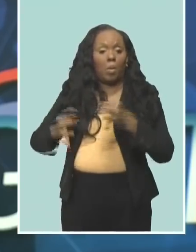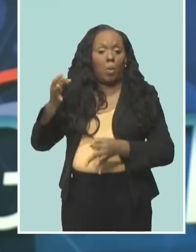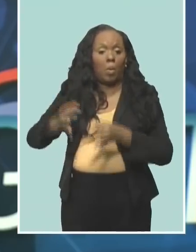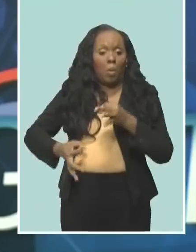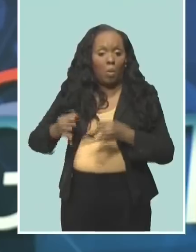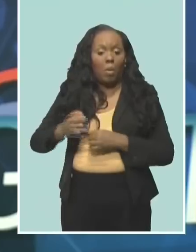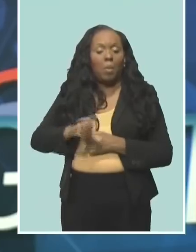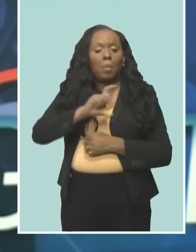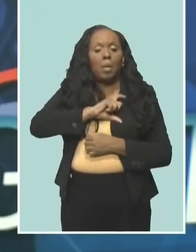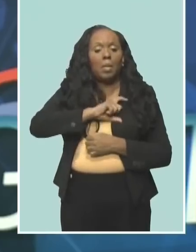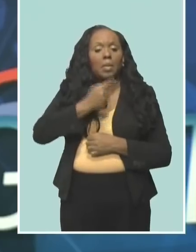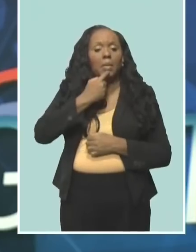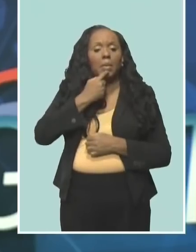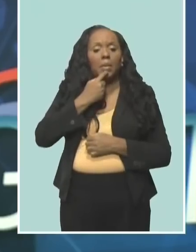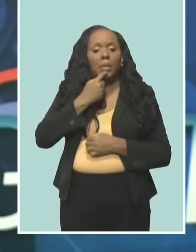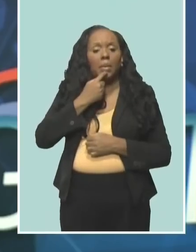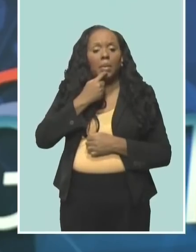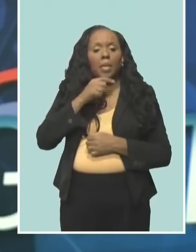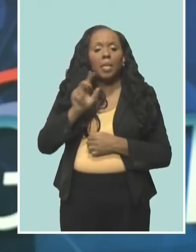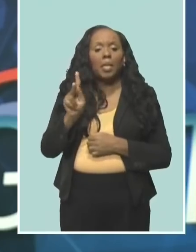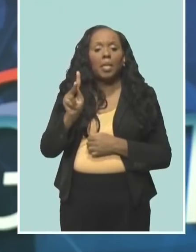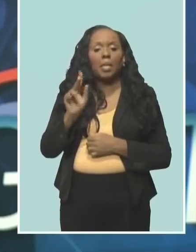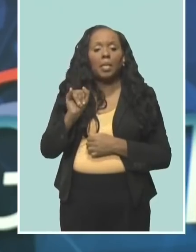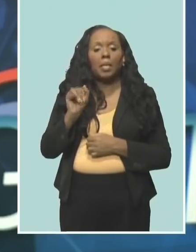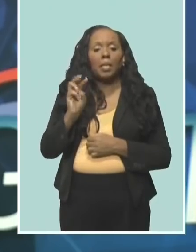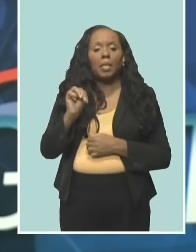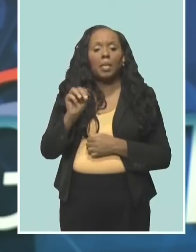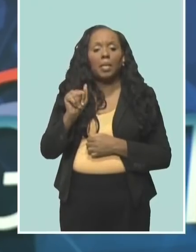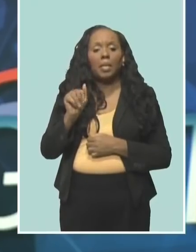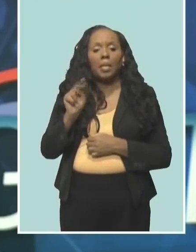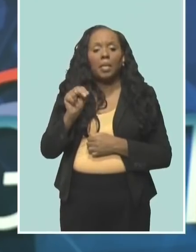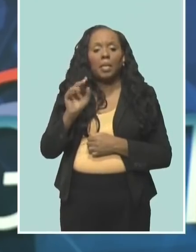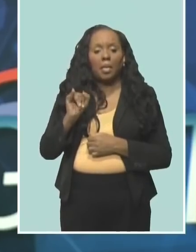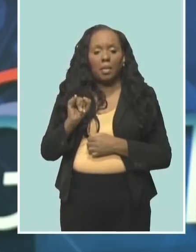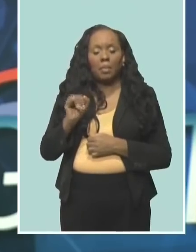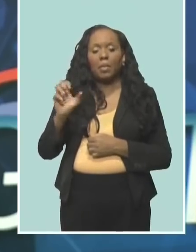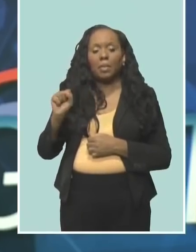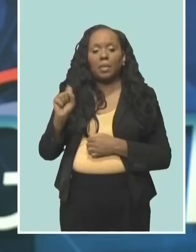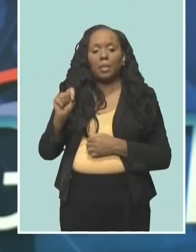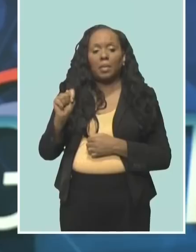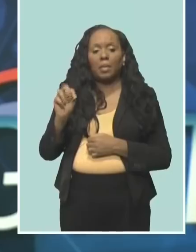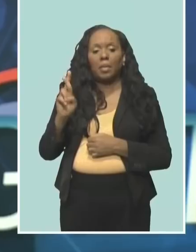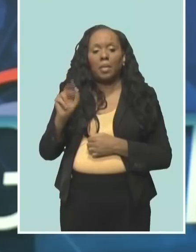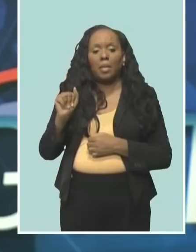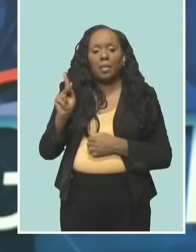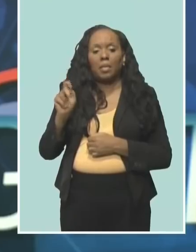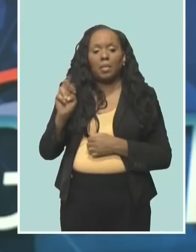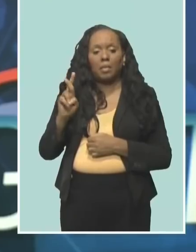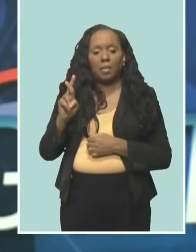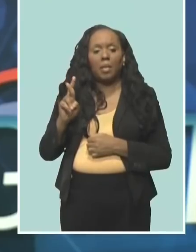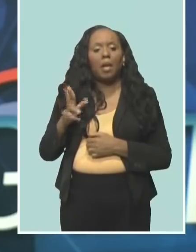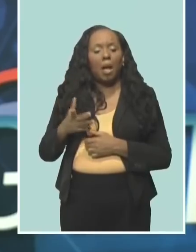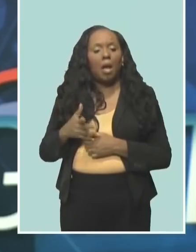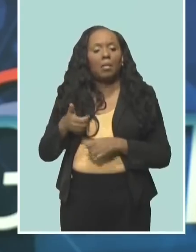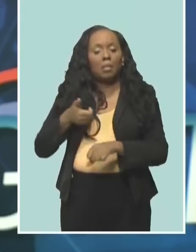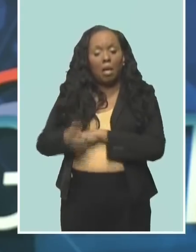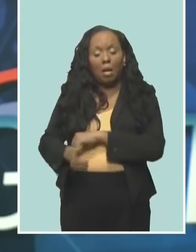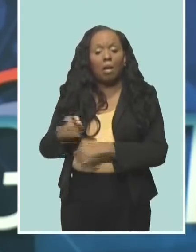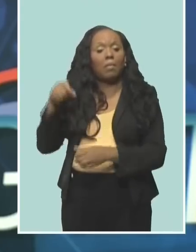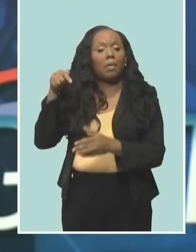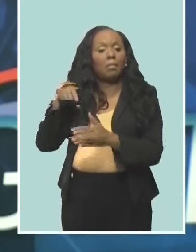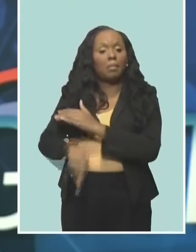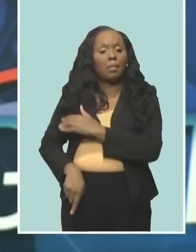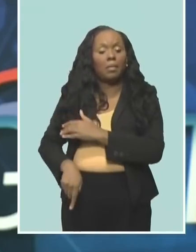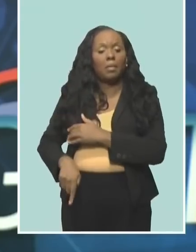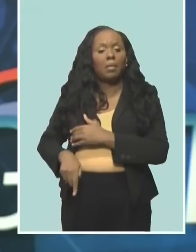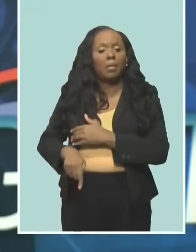today before Magistrate Alison Burke. Police say Kimani Kiori Straker of Martins Road was charged in connection with the